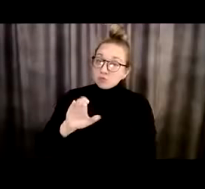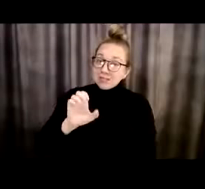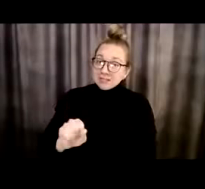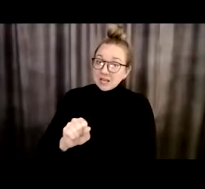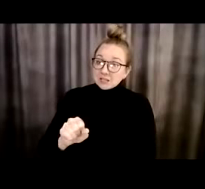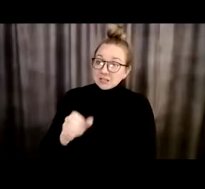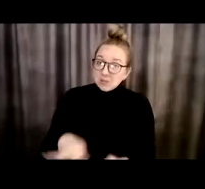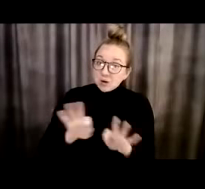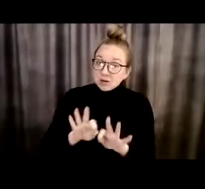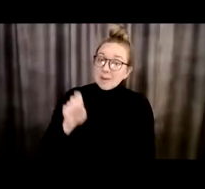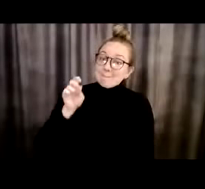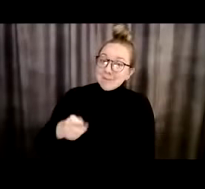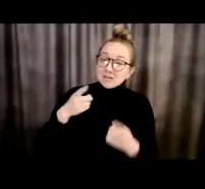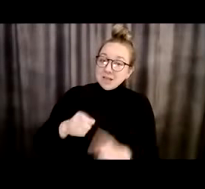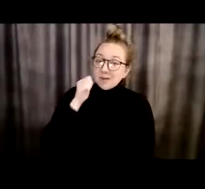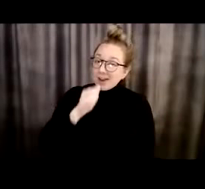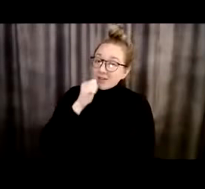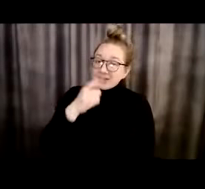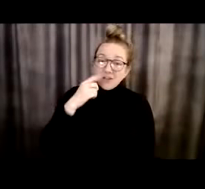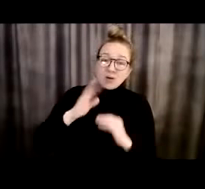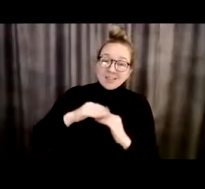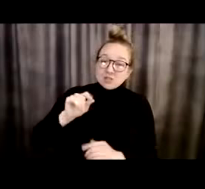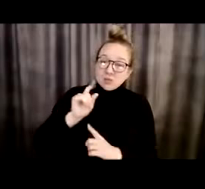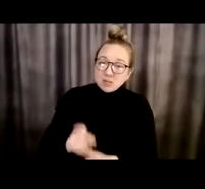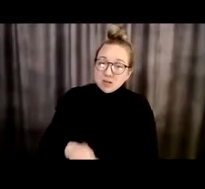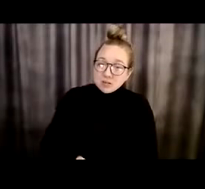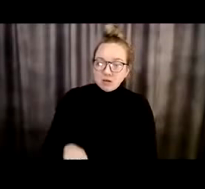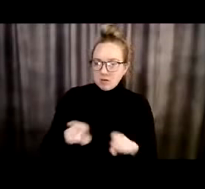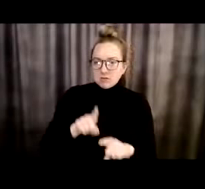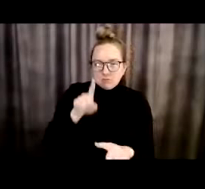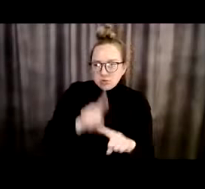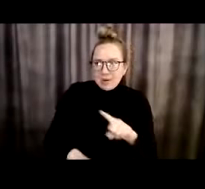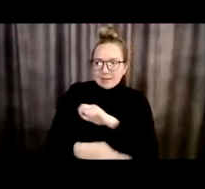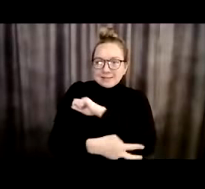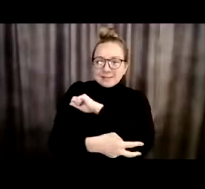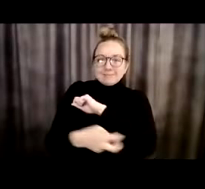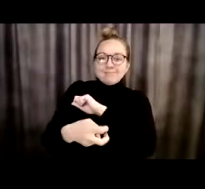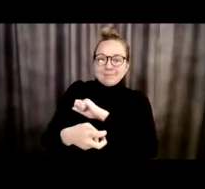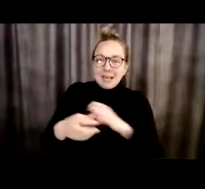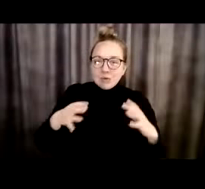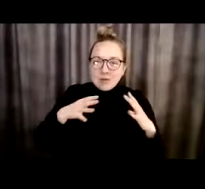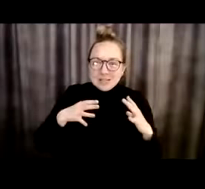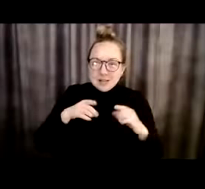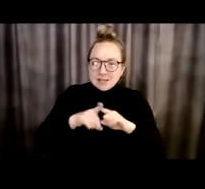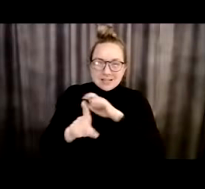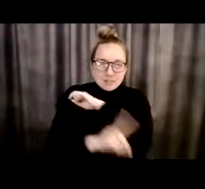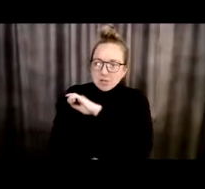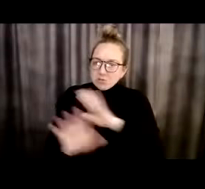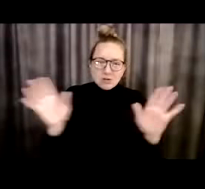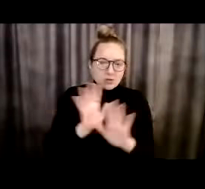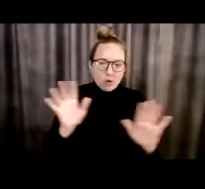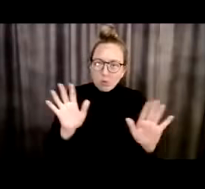day. And it should not be taken away in any of our buildings for any reason. It is part of the instructional